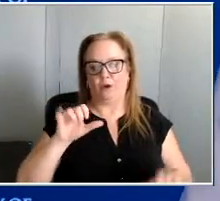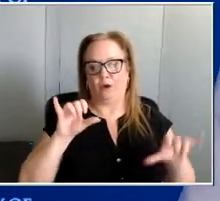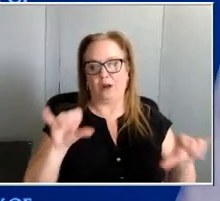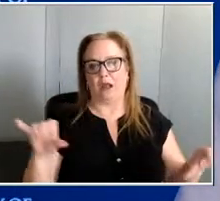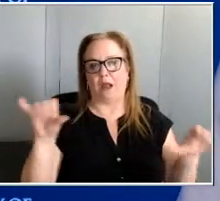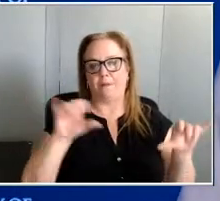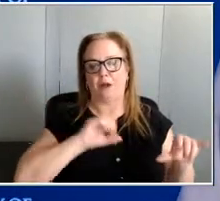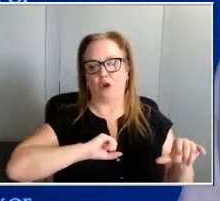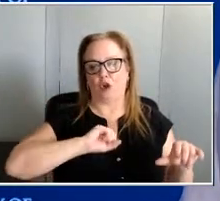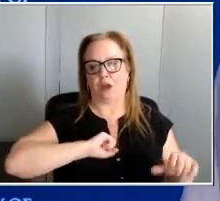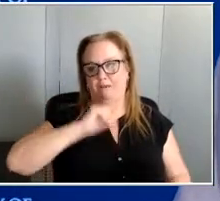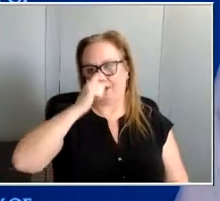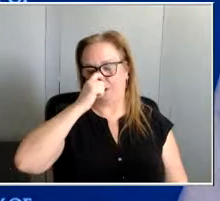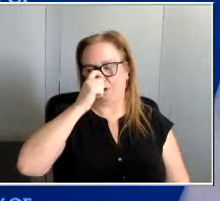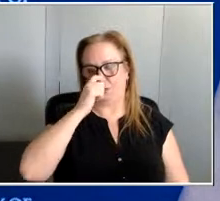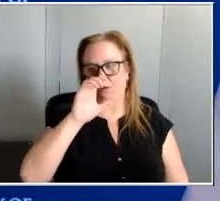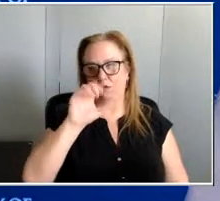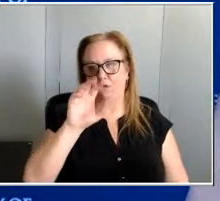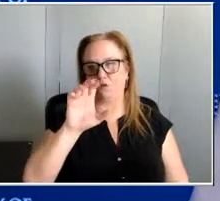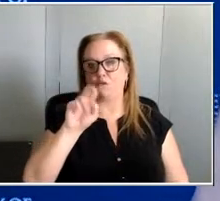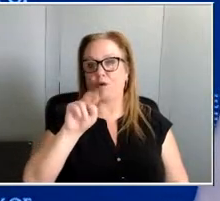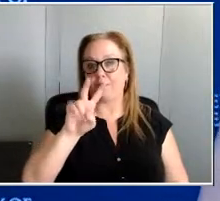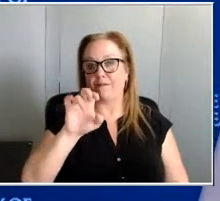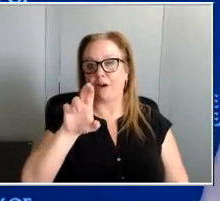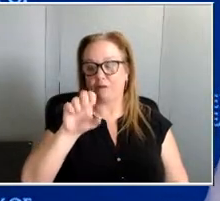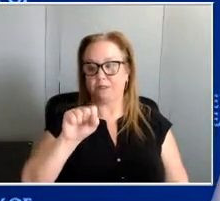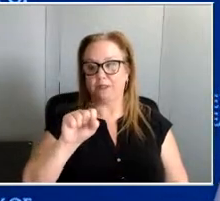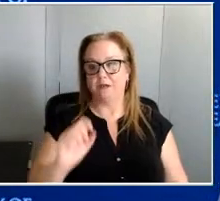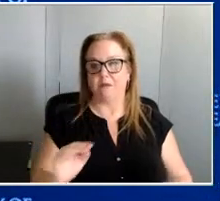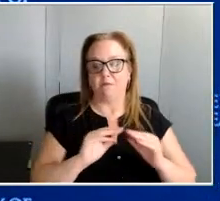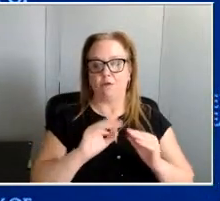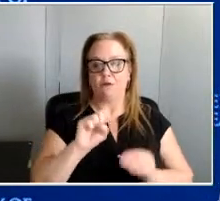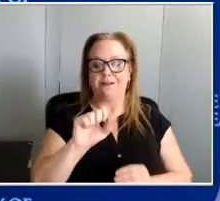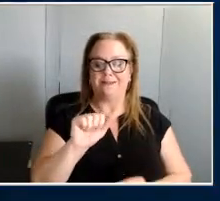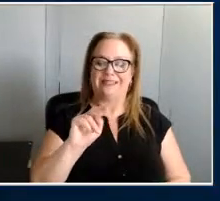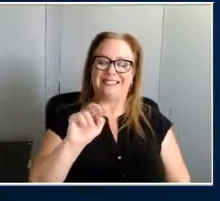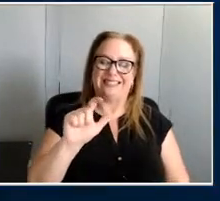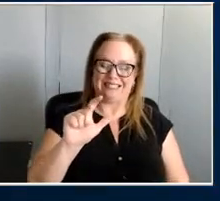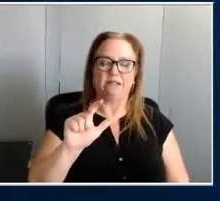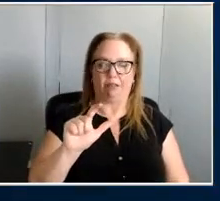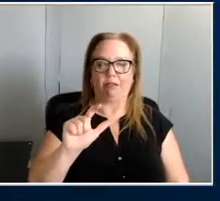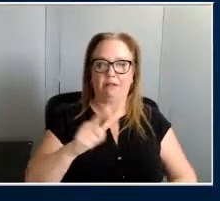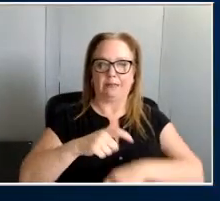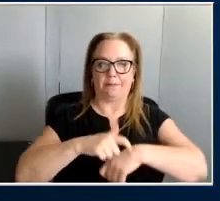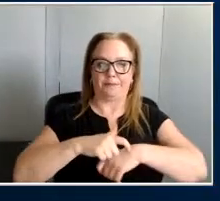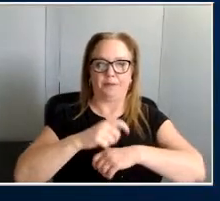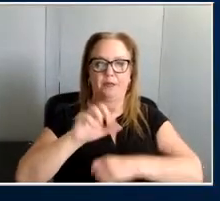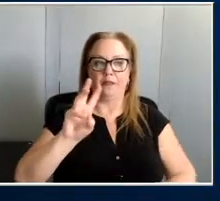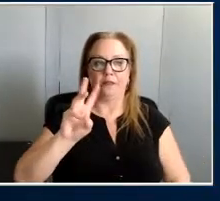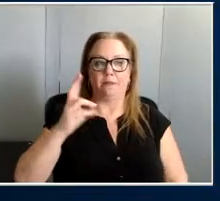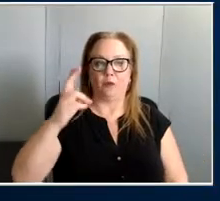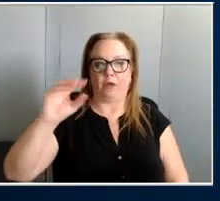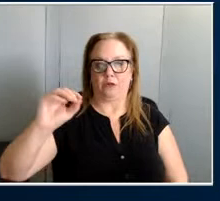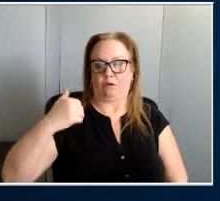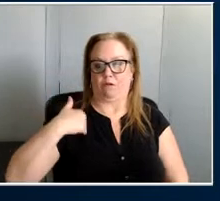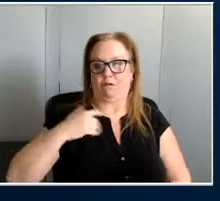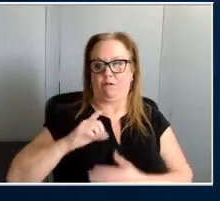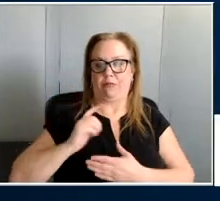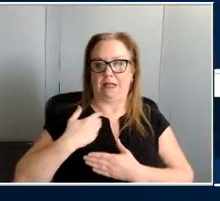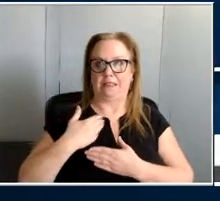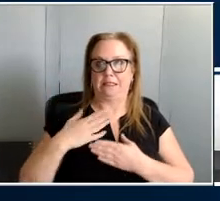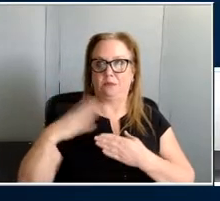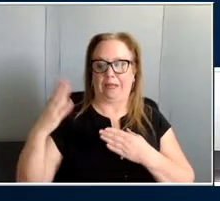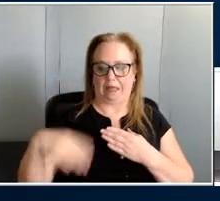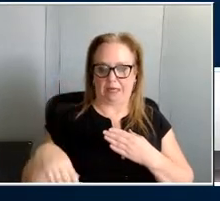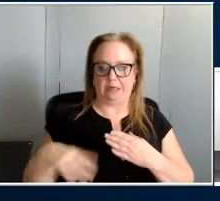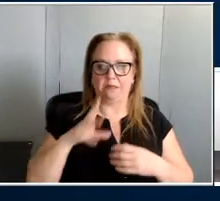and cold coronaviruses, but hopefully getting into more of a seasonality. So the World Health Organization last week